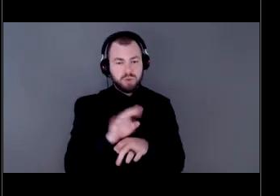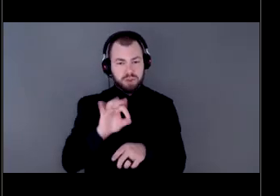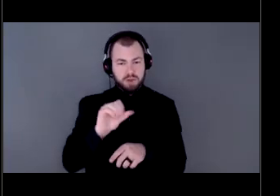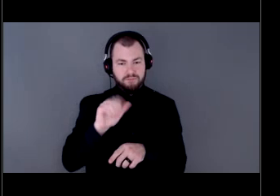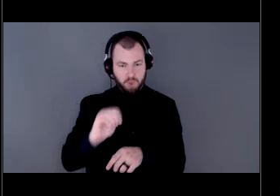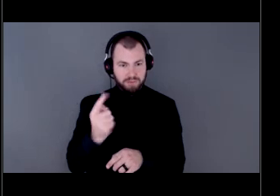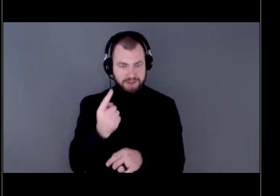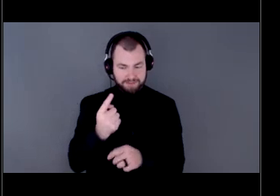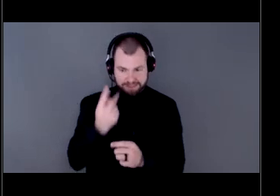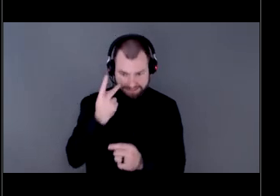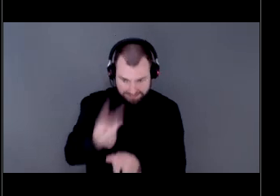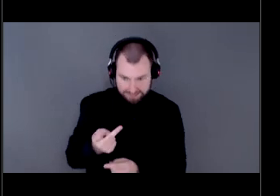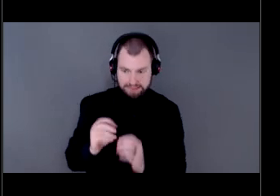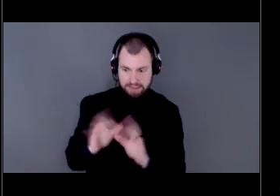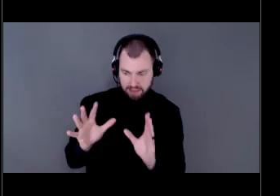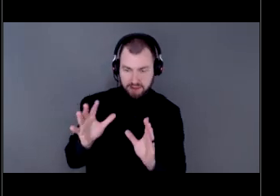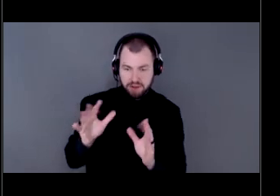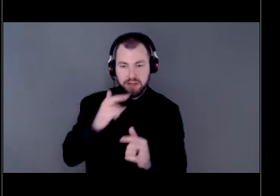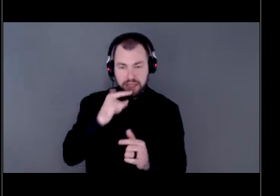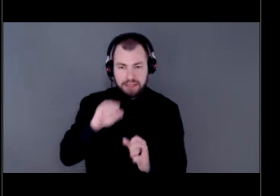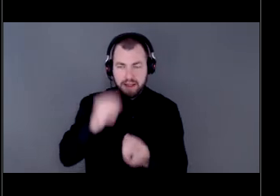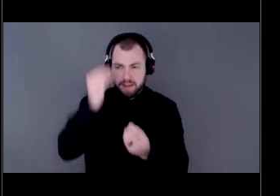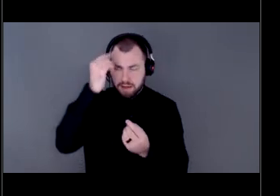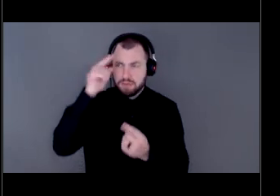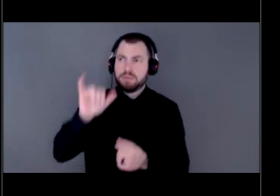the kids can think about.